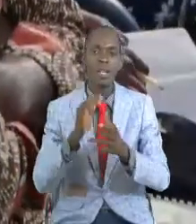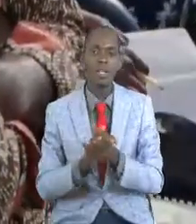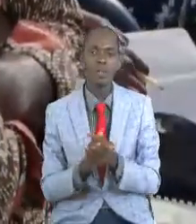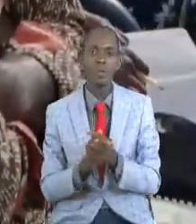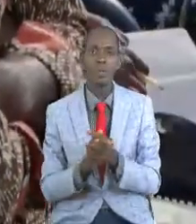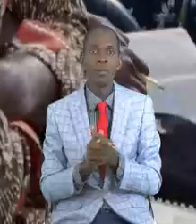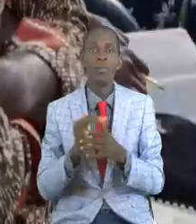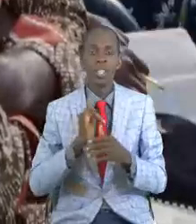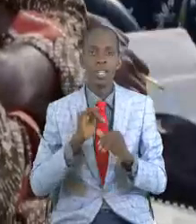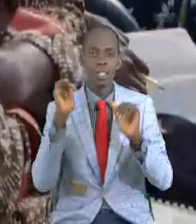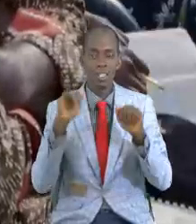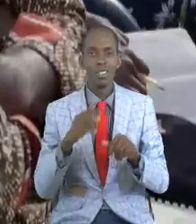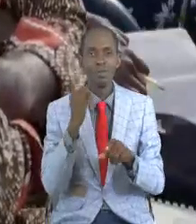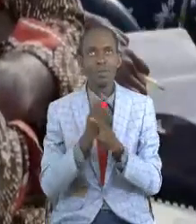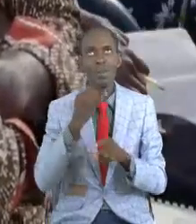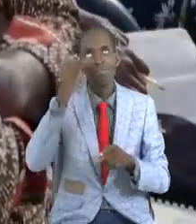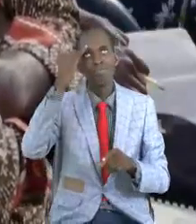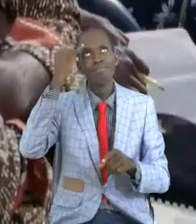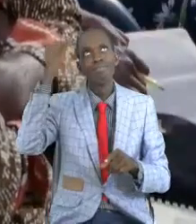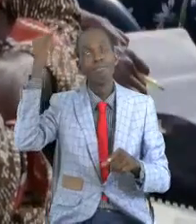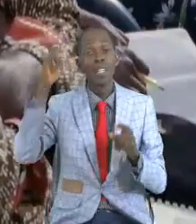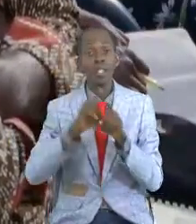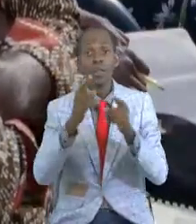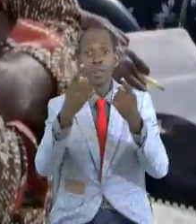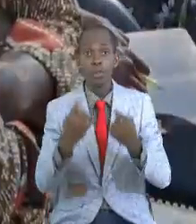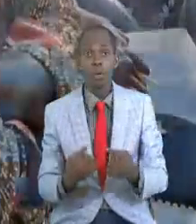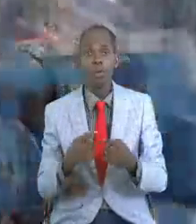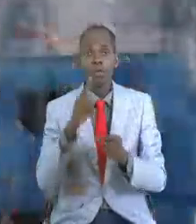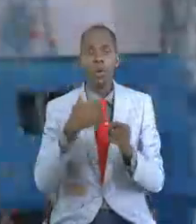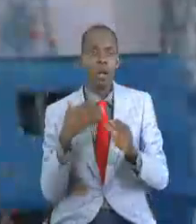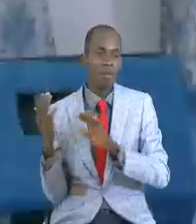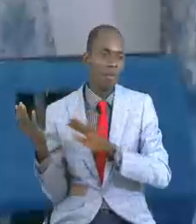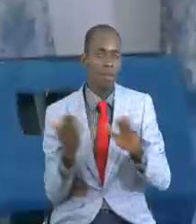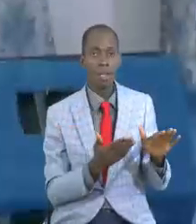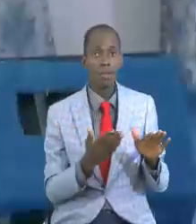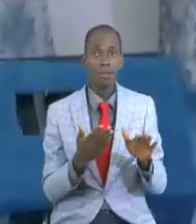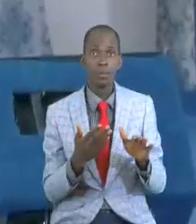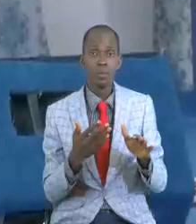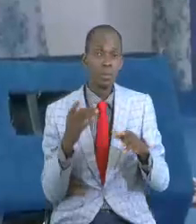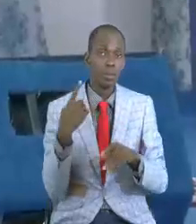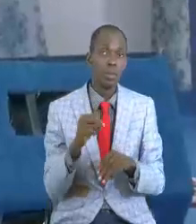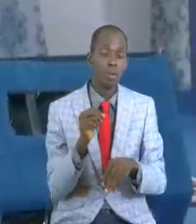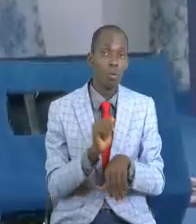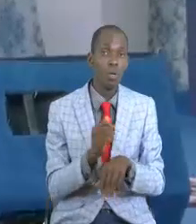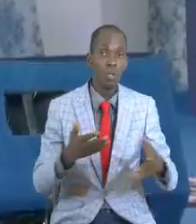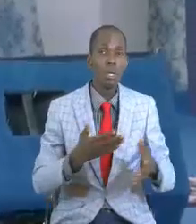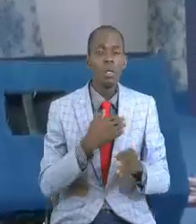just imagine, as you come, you have left the world here, and the people in the world, they're crying, and then you